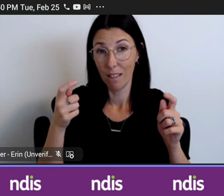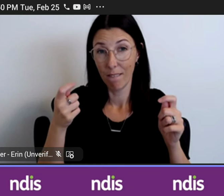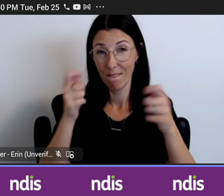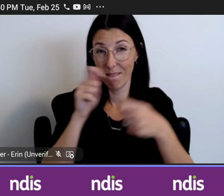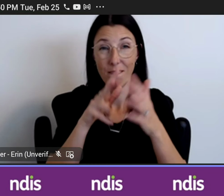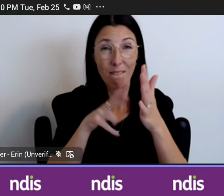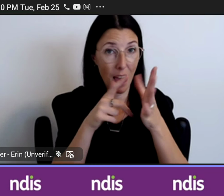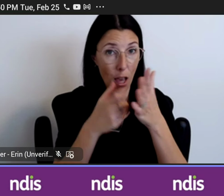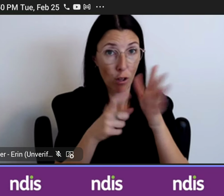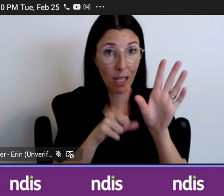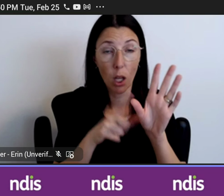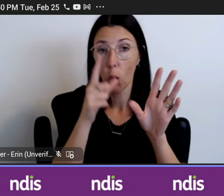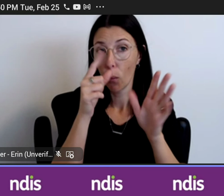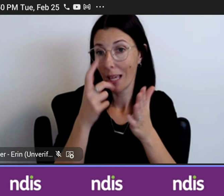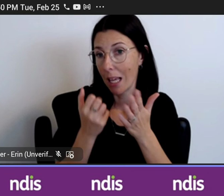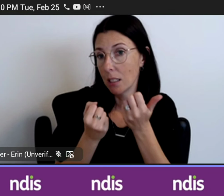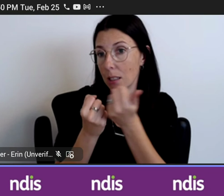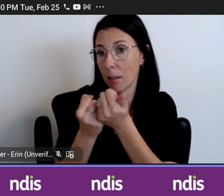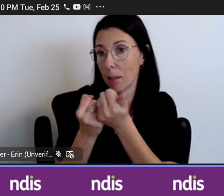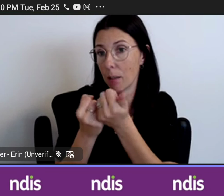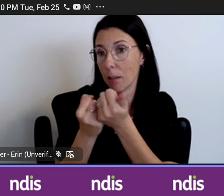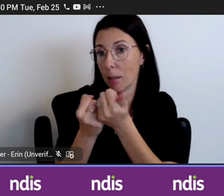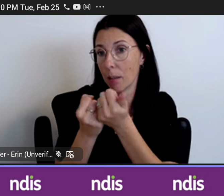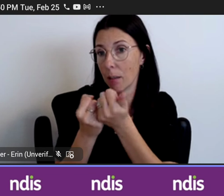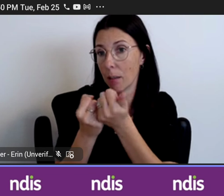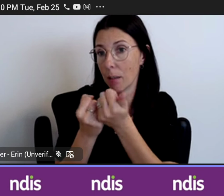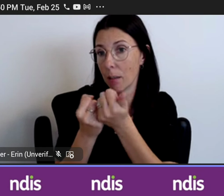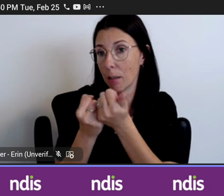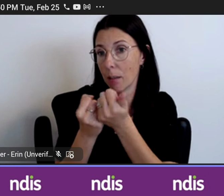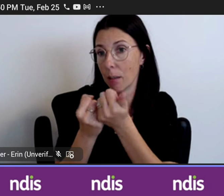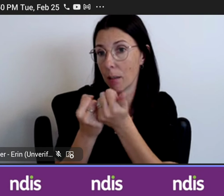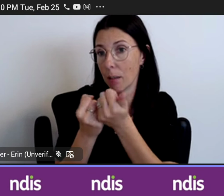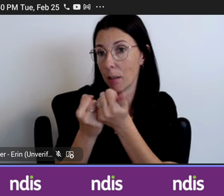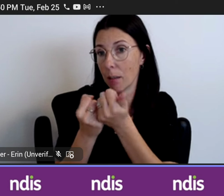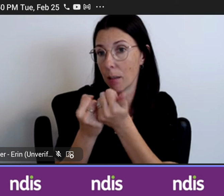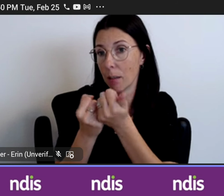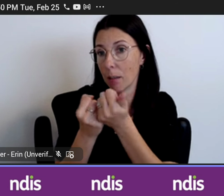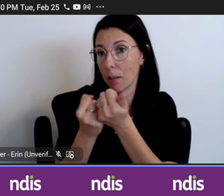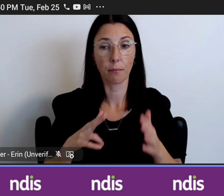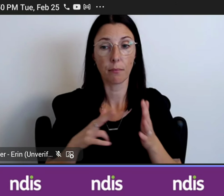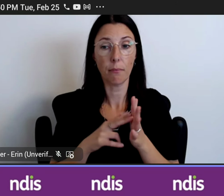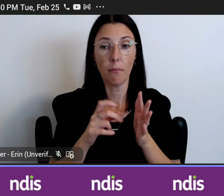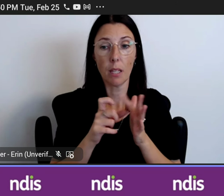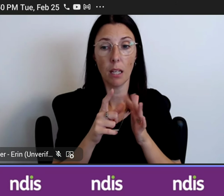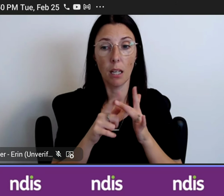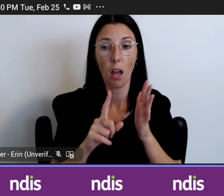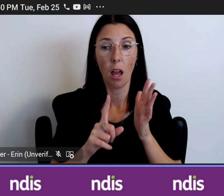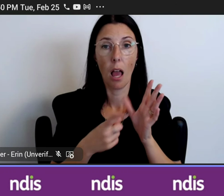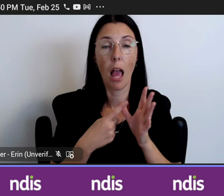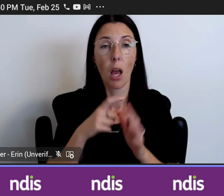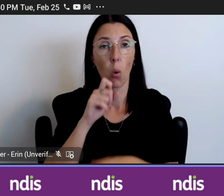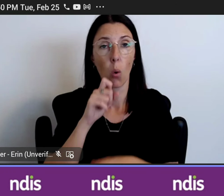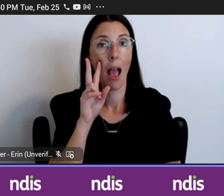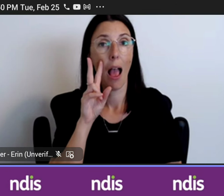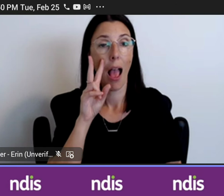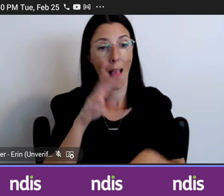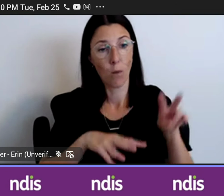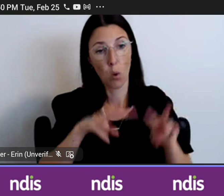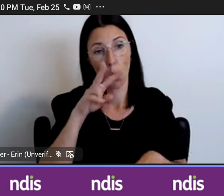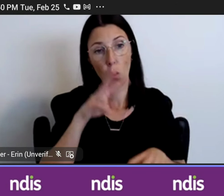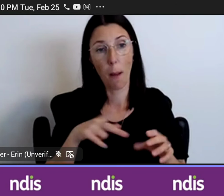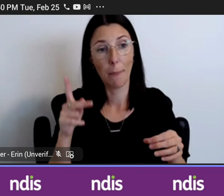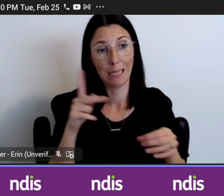what evidence may now be required. So the NDIA will look at the participant's information to decide